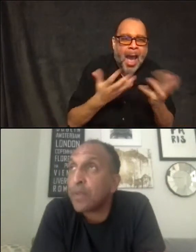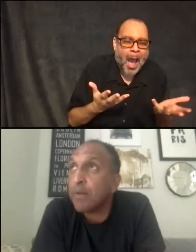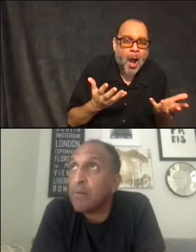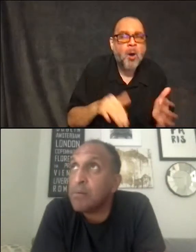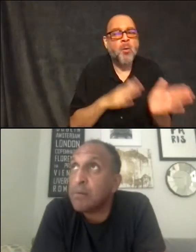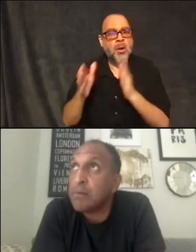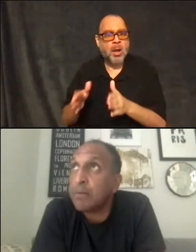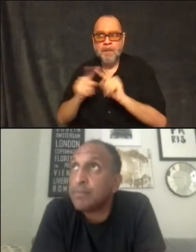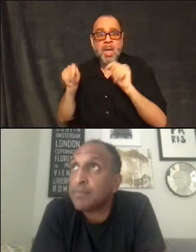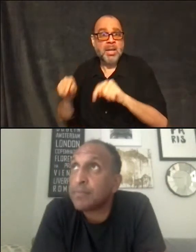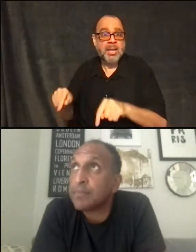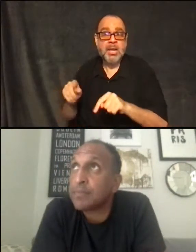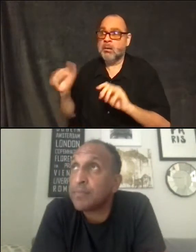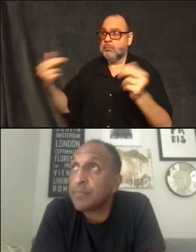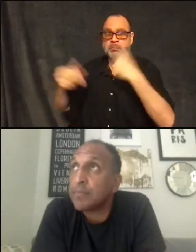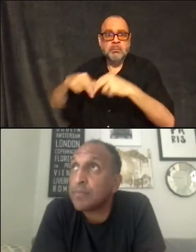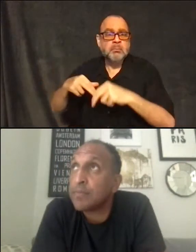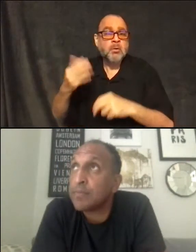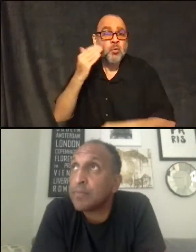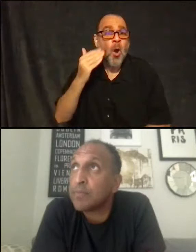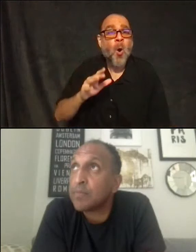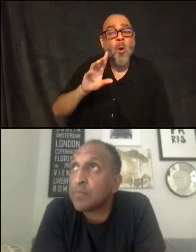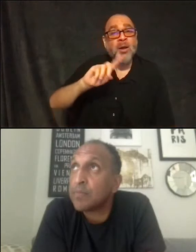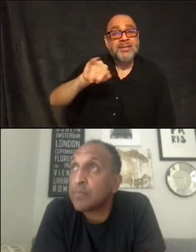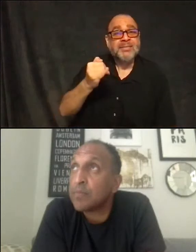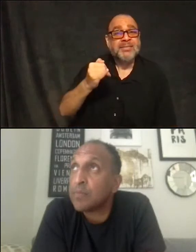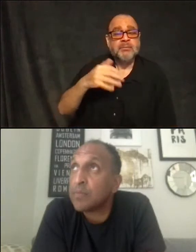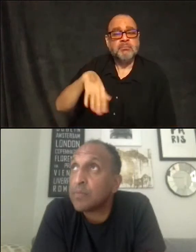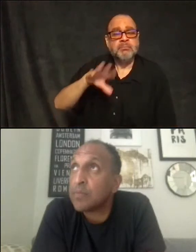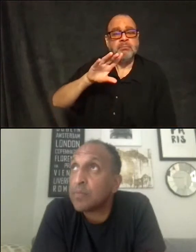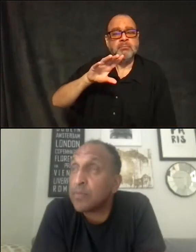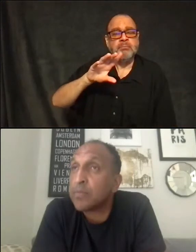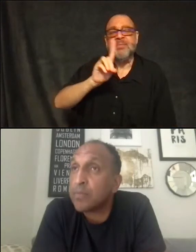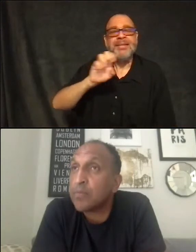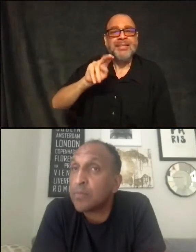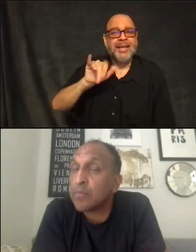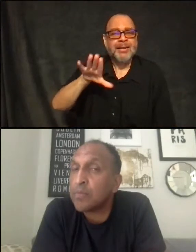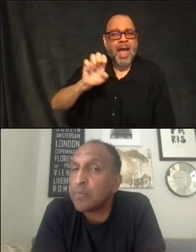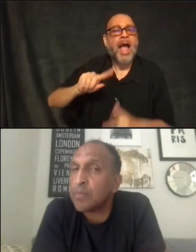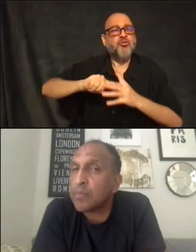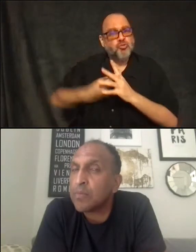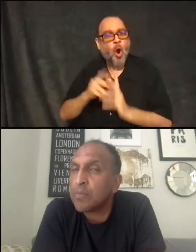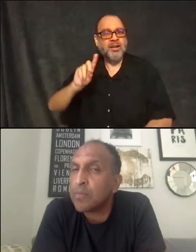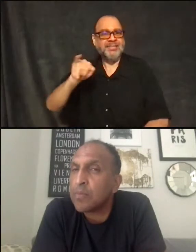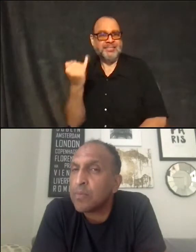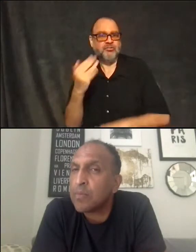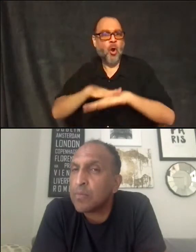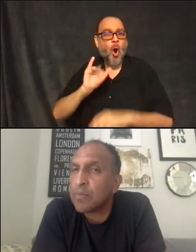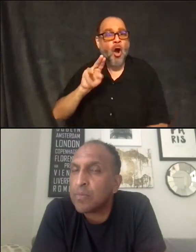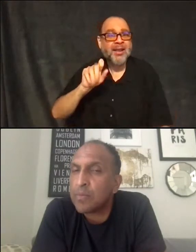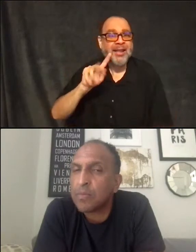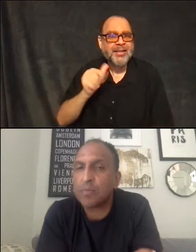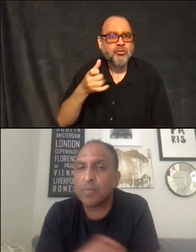just once you start the momentum of a space in a room and an audio kind of venue, then it kind of gets